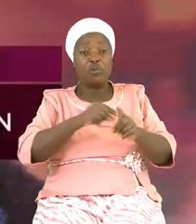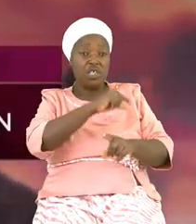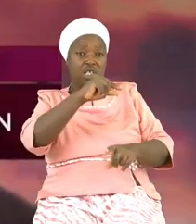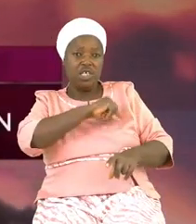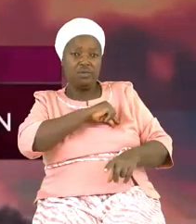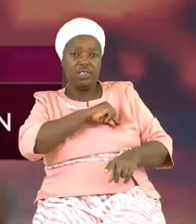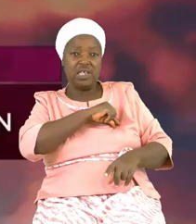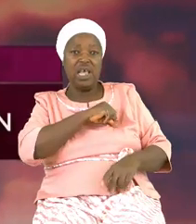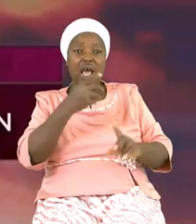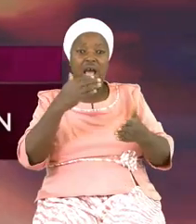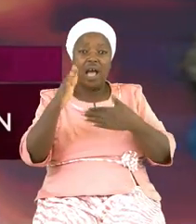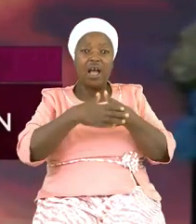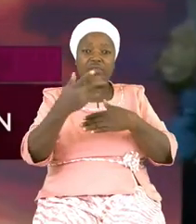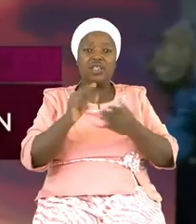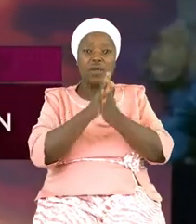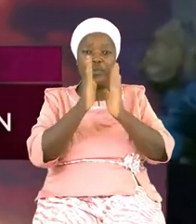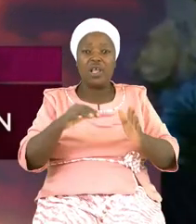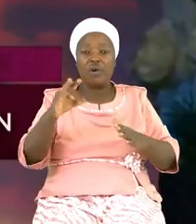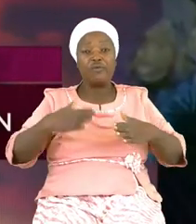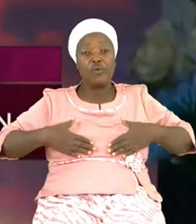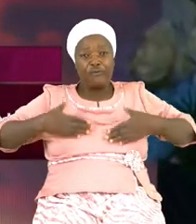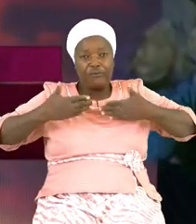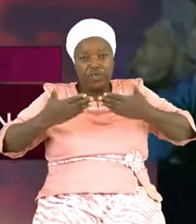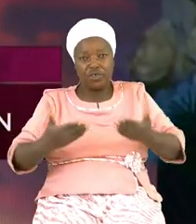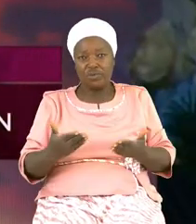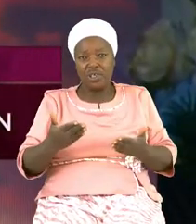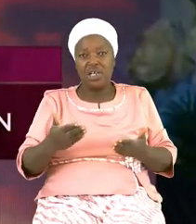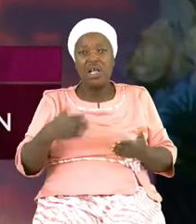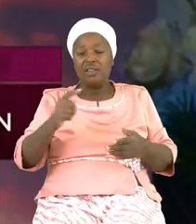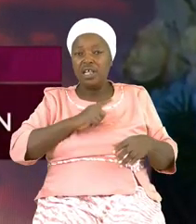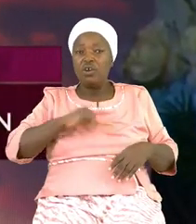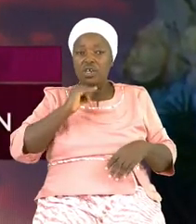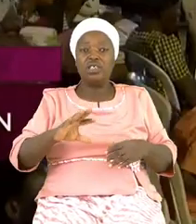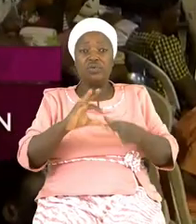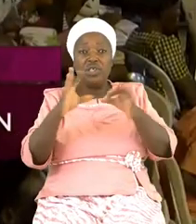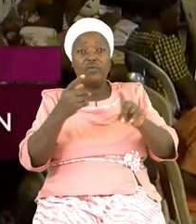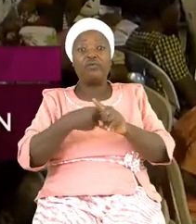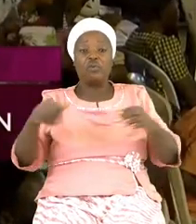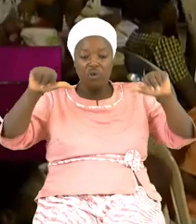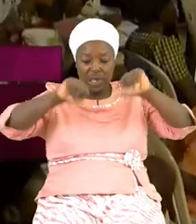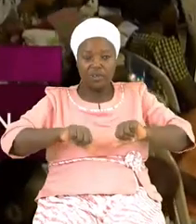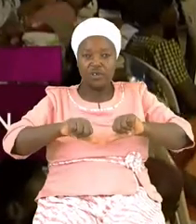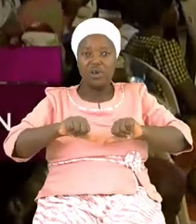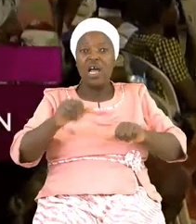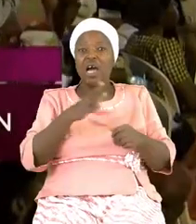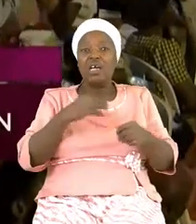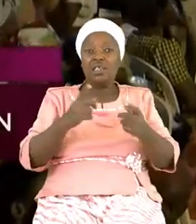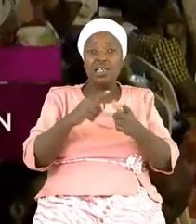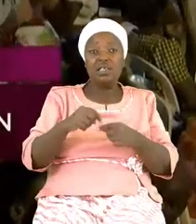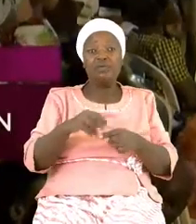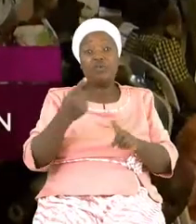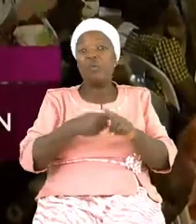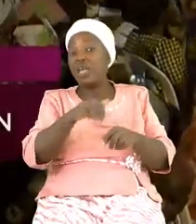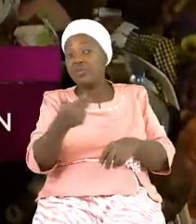prayer of confession. The Lord is releasing you from condemnation and from everything that makes